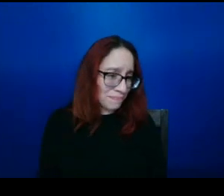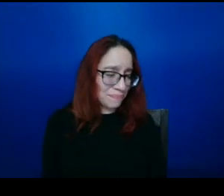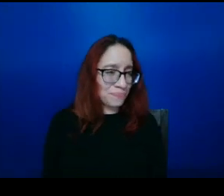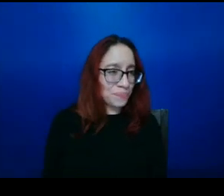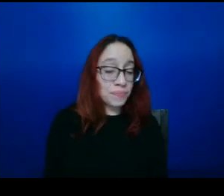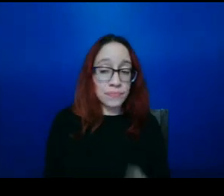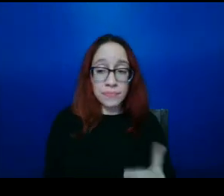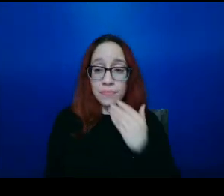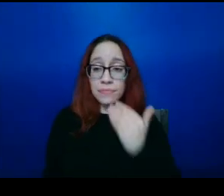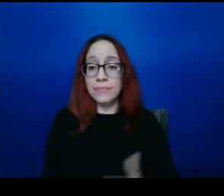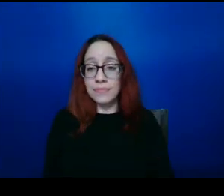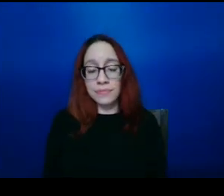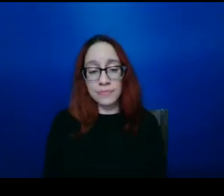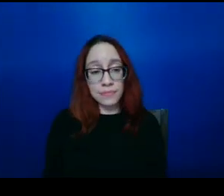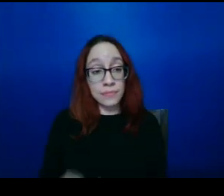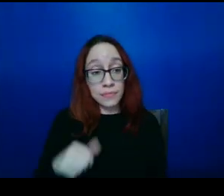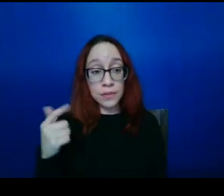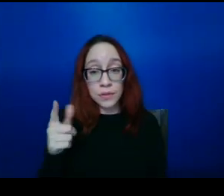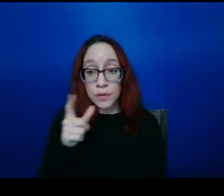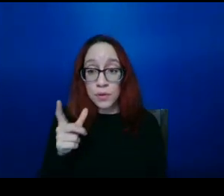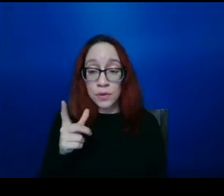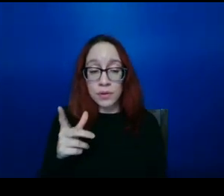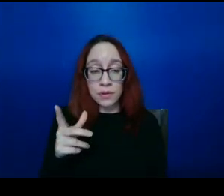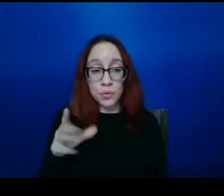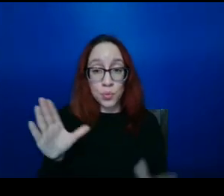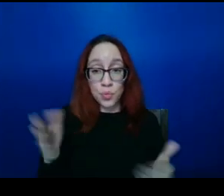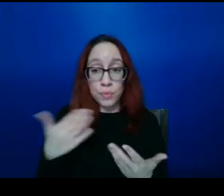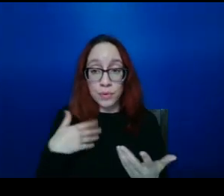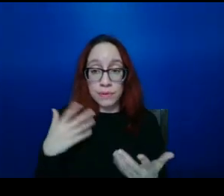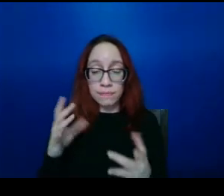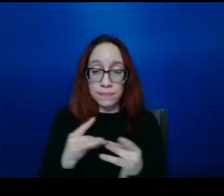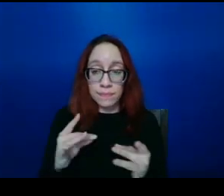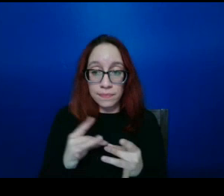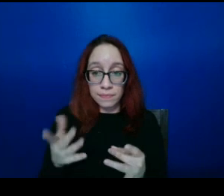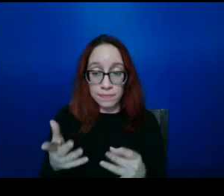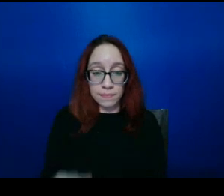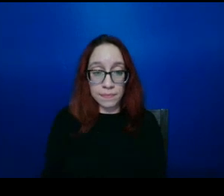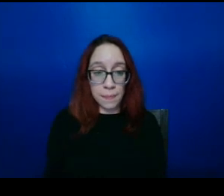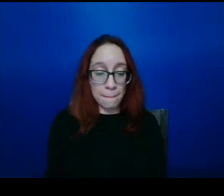right, thank you. Is there anyone else in the chambers that would like to speak on this item?